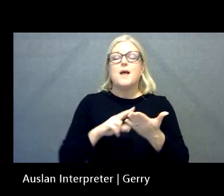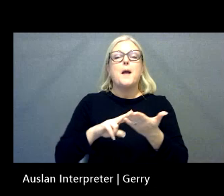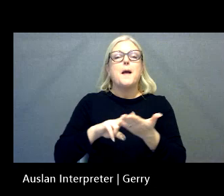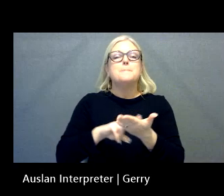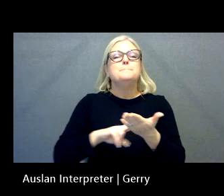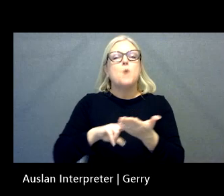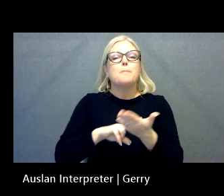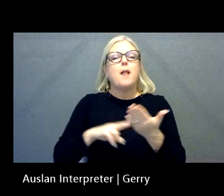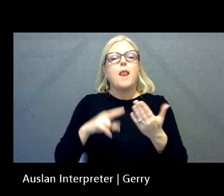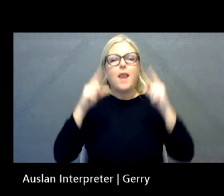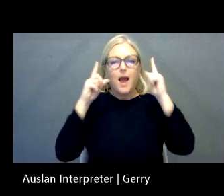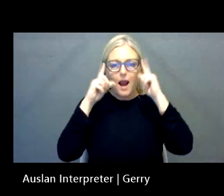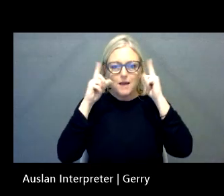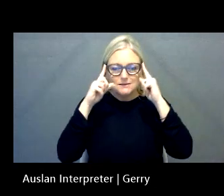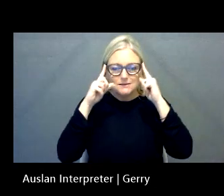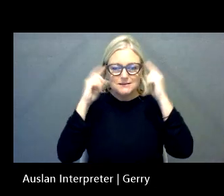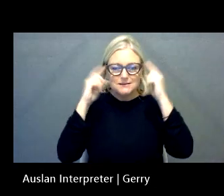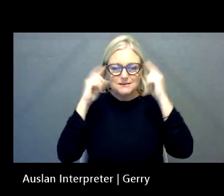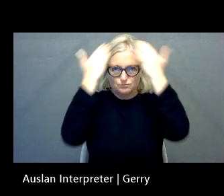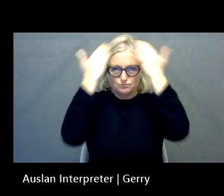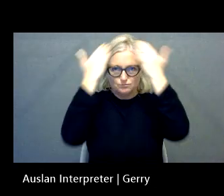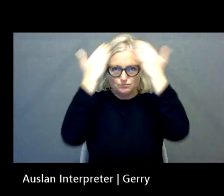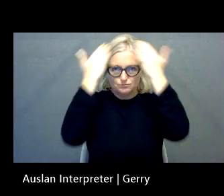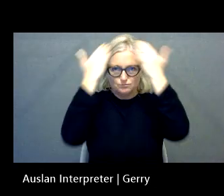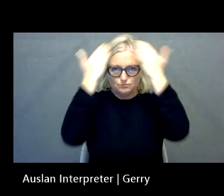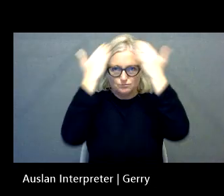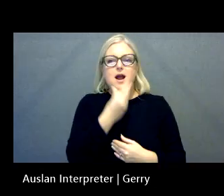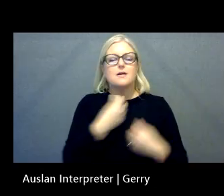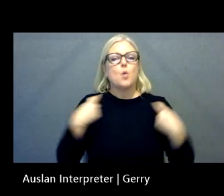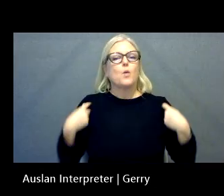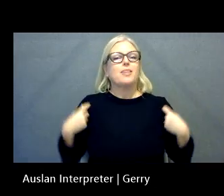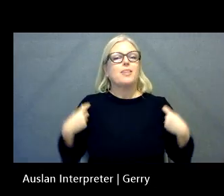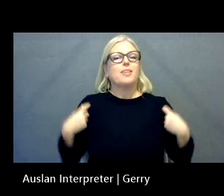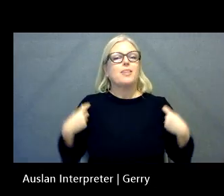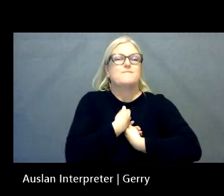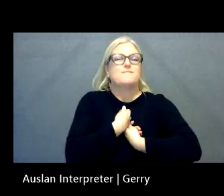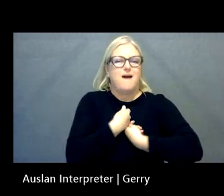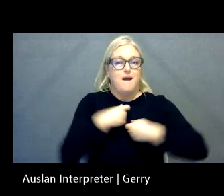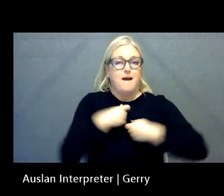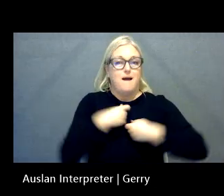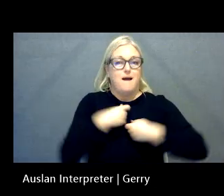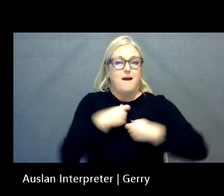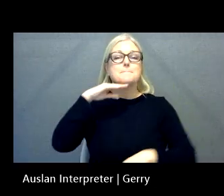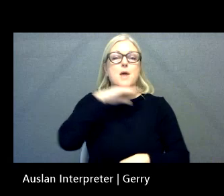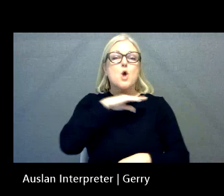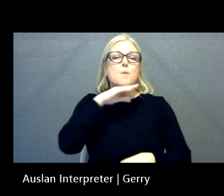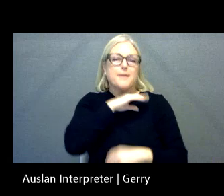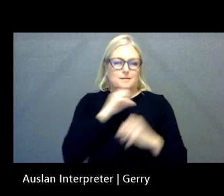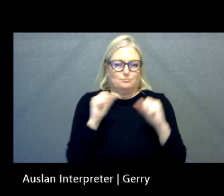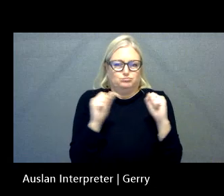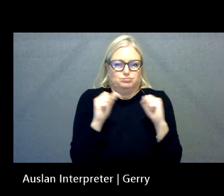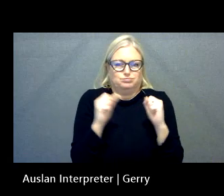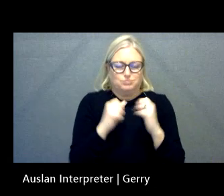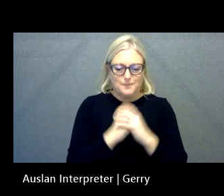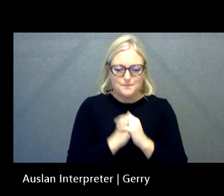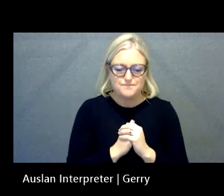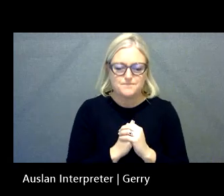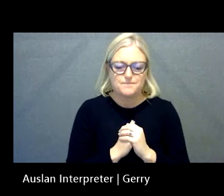also wearing a pullover because I'm speaking from now Melbourne and it's been a bit cold. So I want to talk about